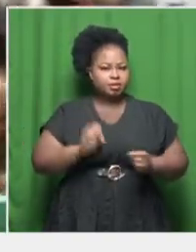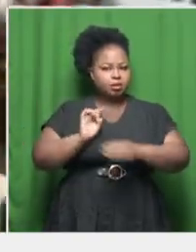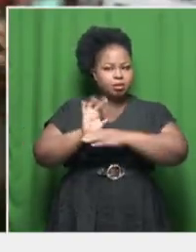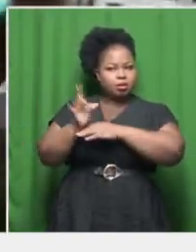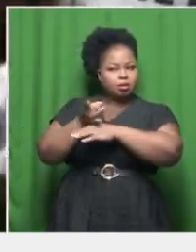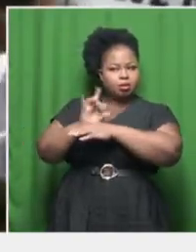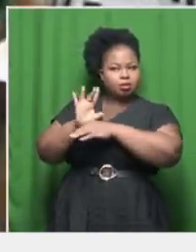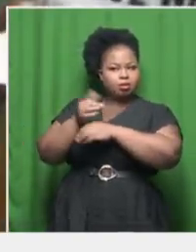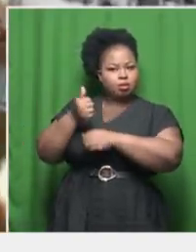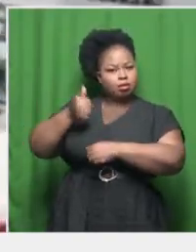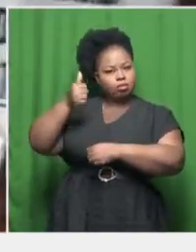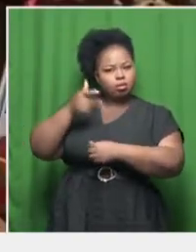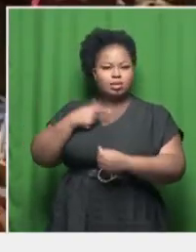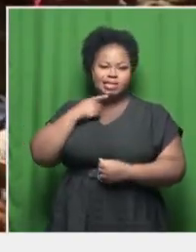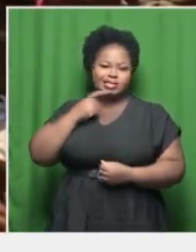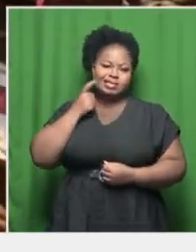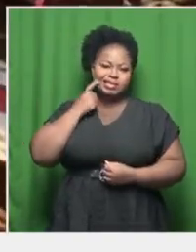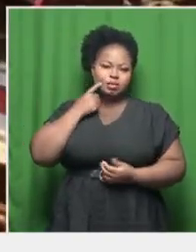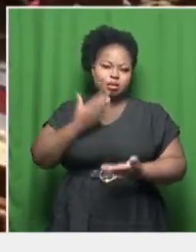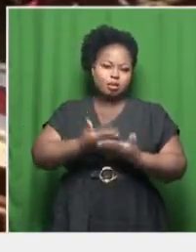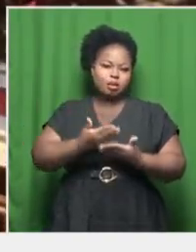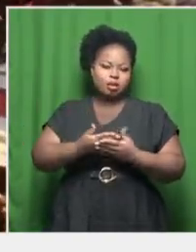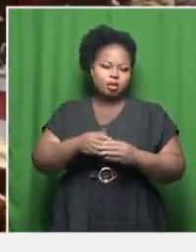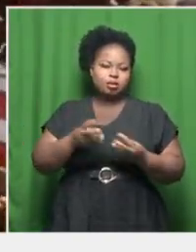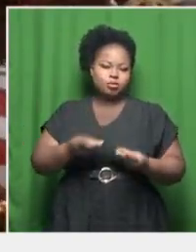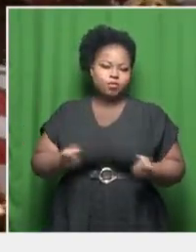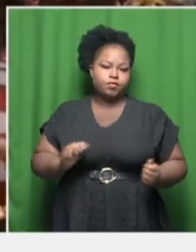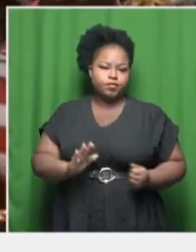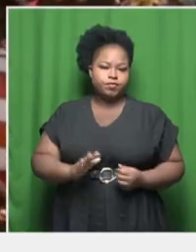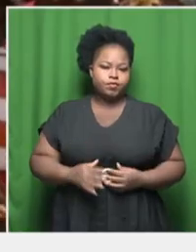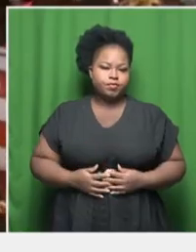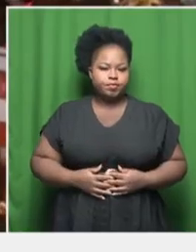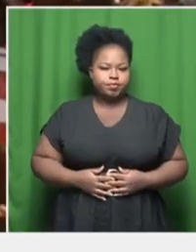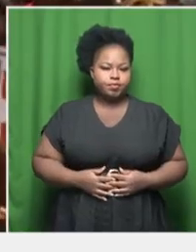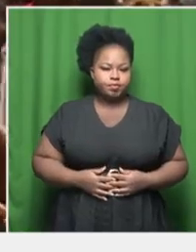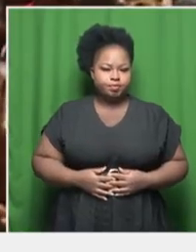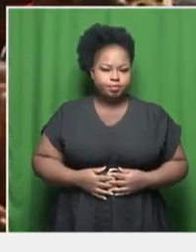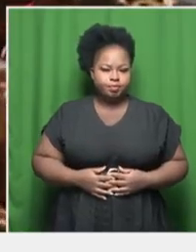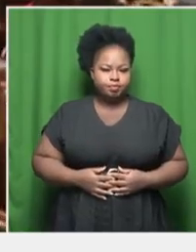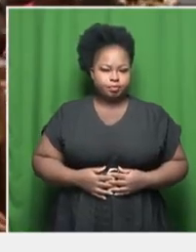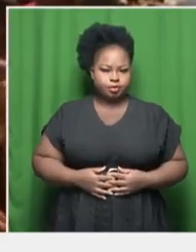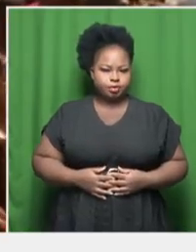with cabinet in order to take a decision to dissolve the municipality.